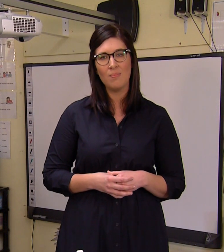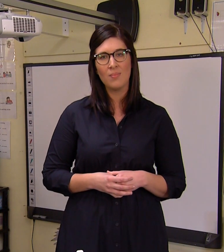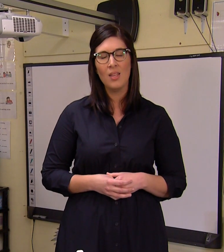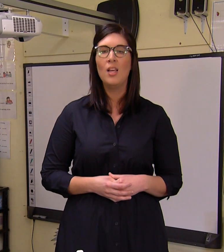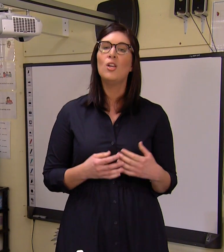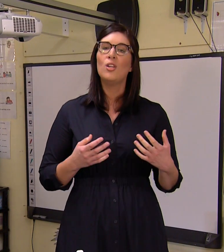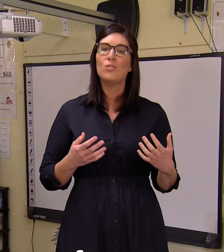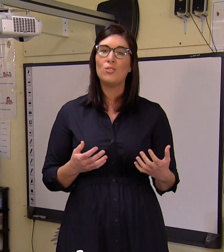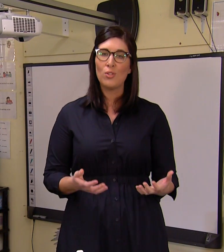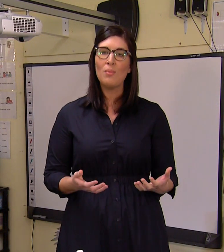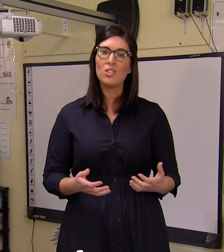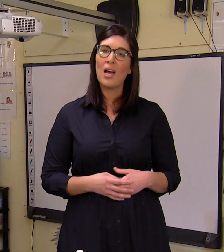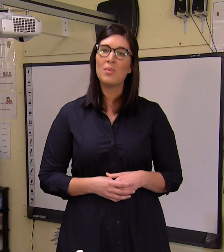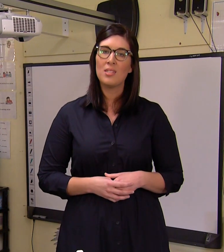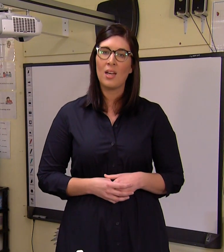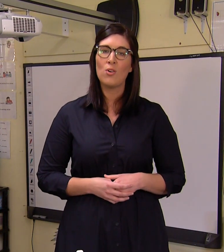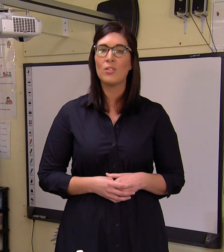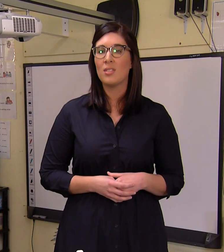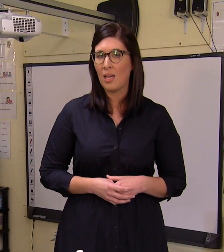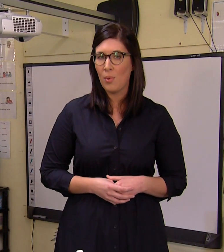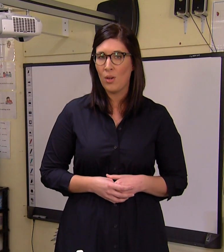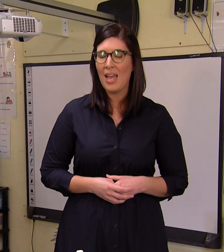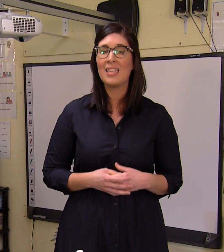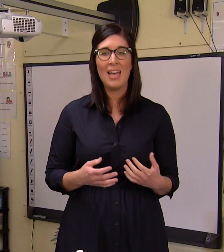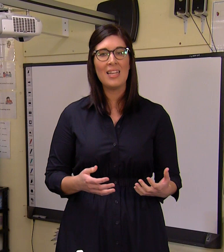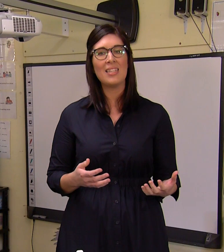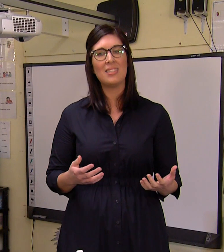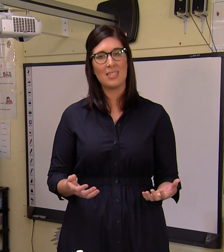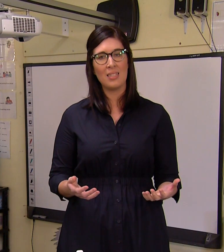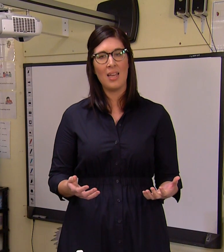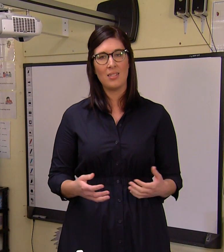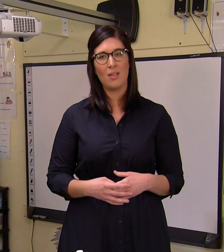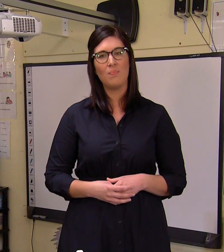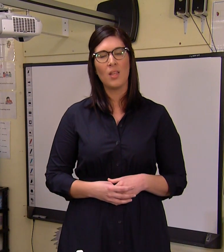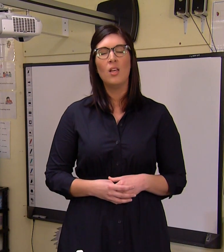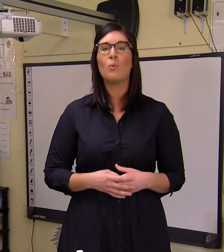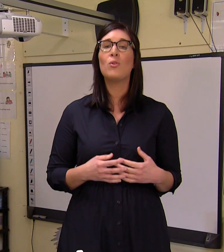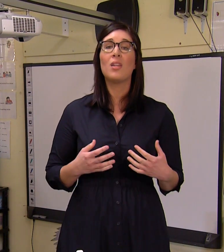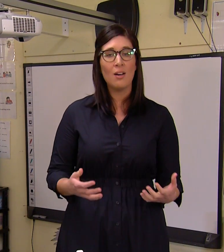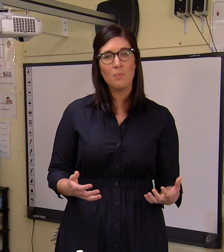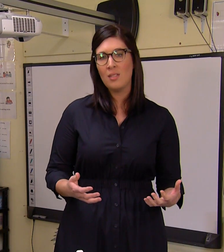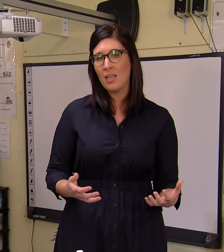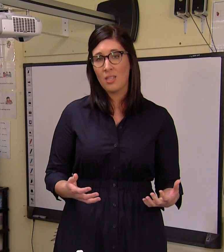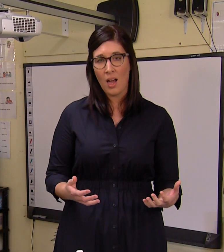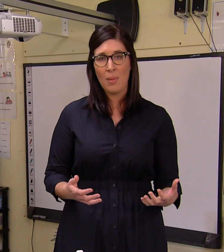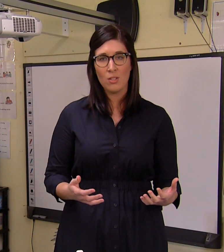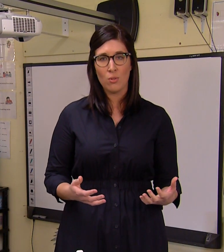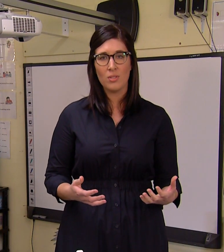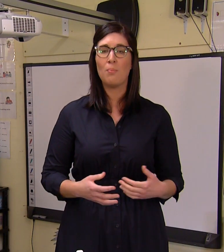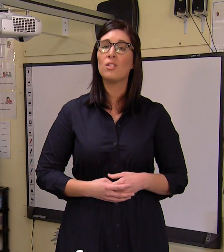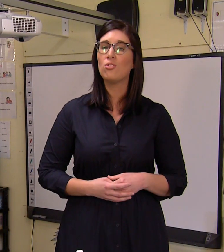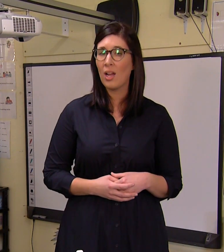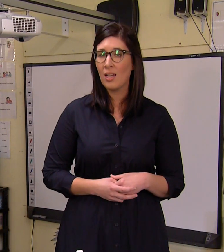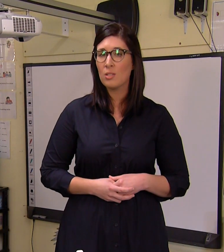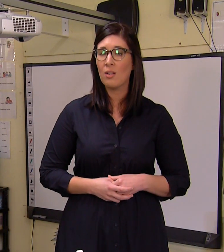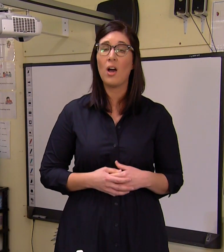Sun. Too much time in the Sun causes sunburn and can lead to skin cancer. We all love spending time outdoors,